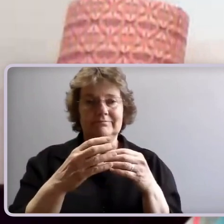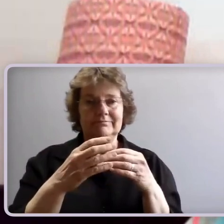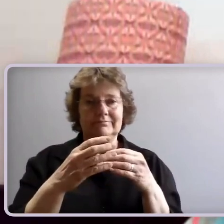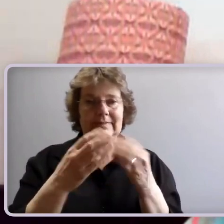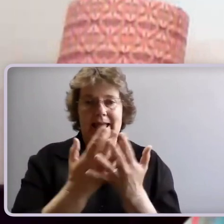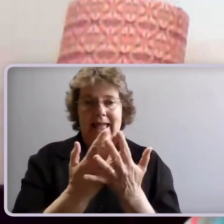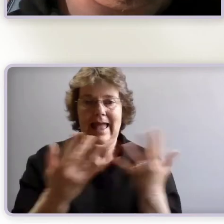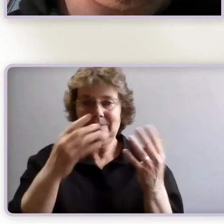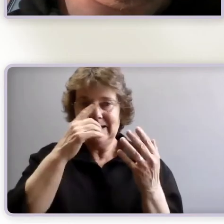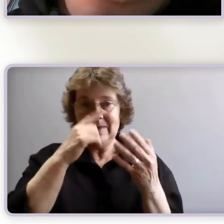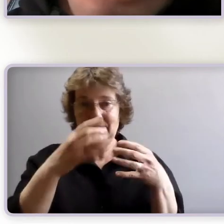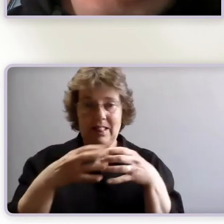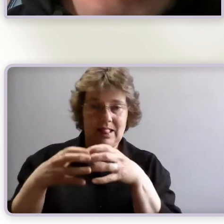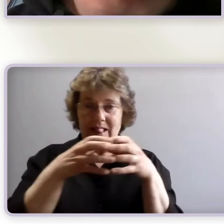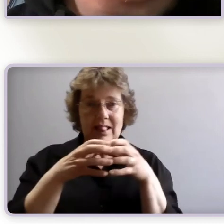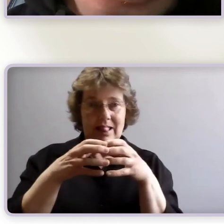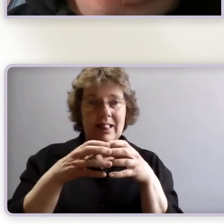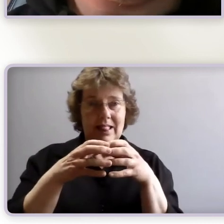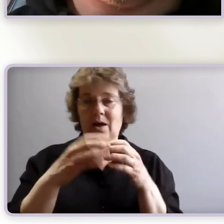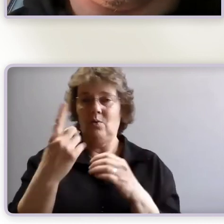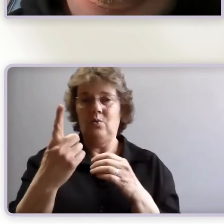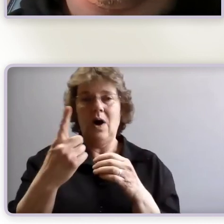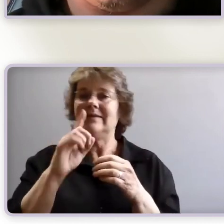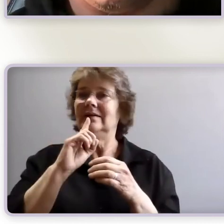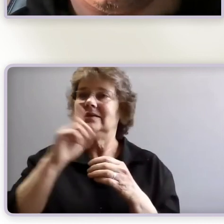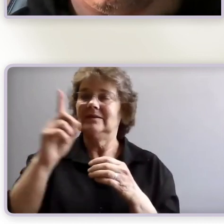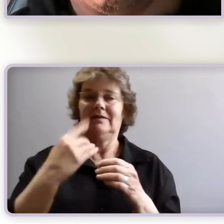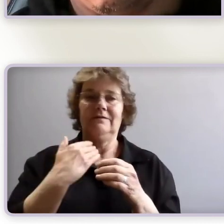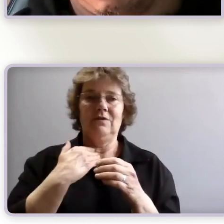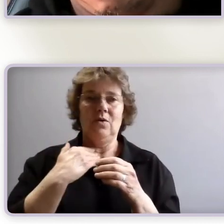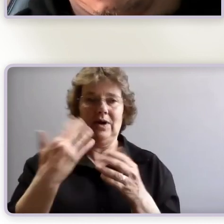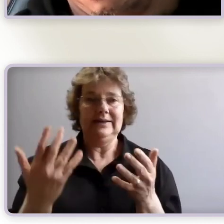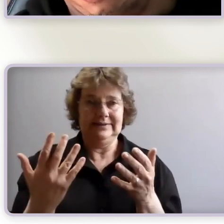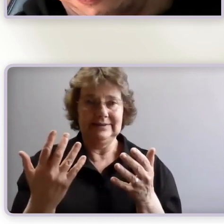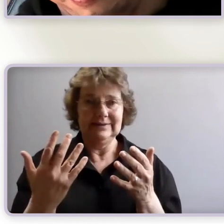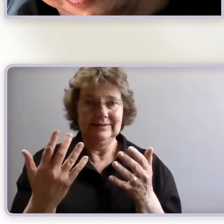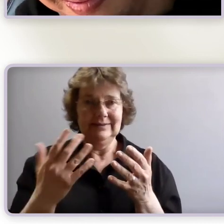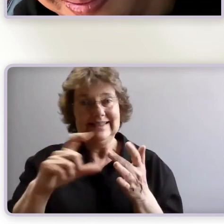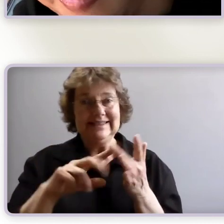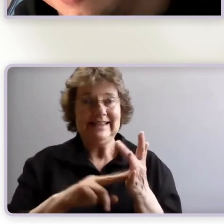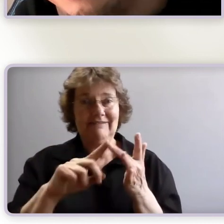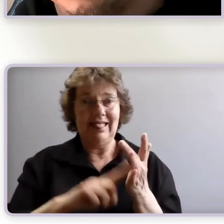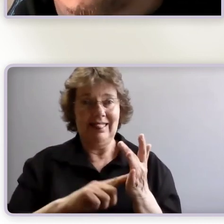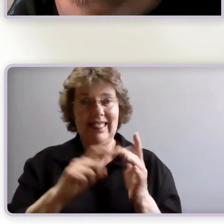noise. Make civil disobedience if you have to. Like, honestly, this is what we need to do, I think.